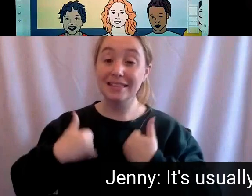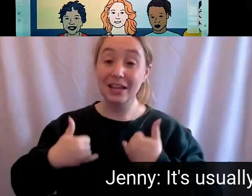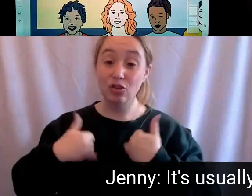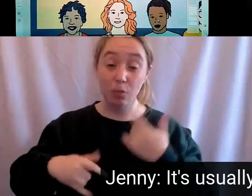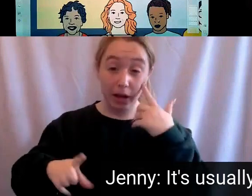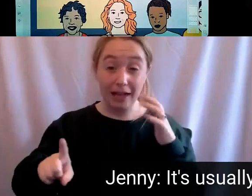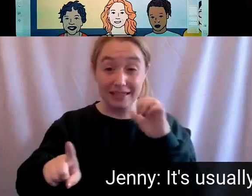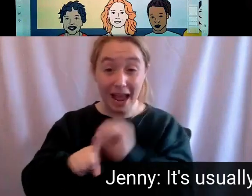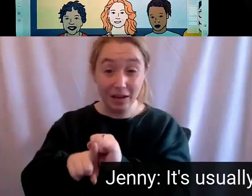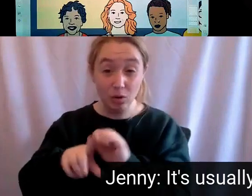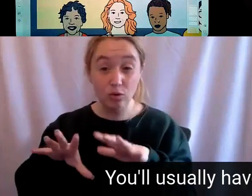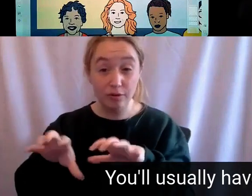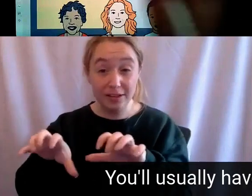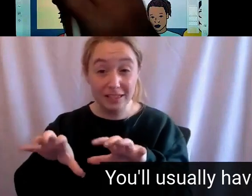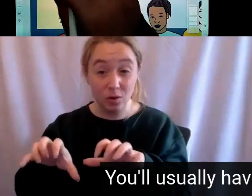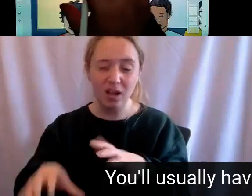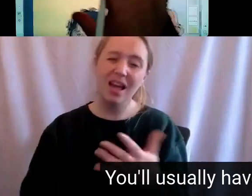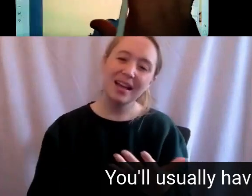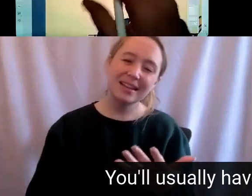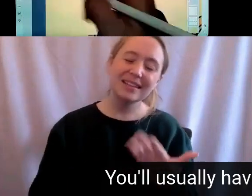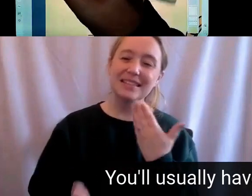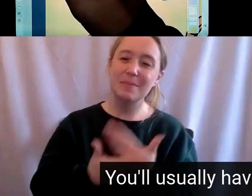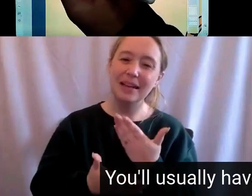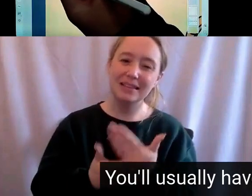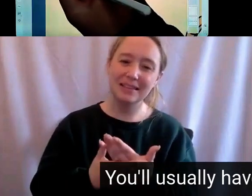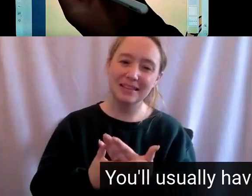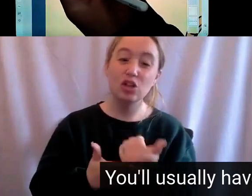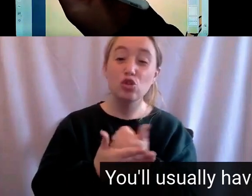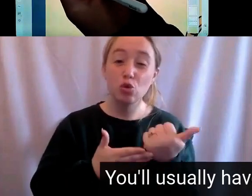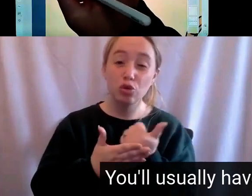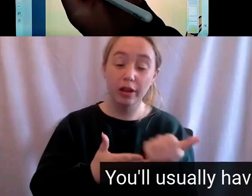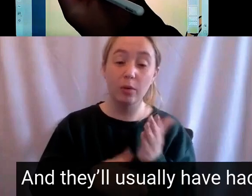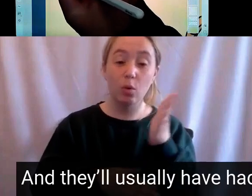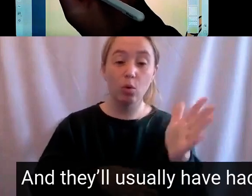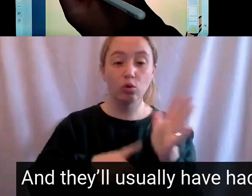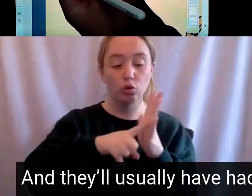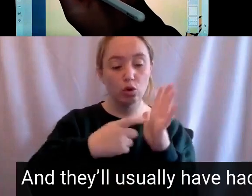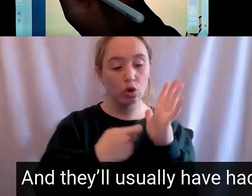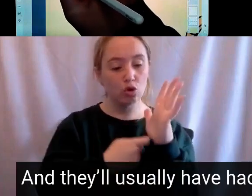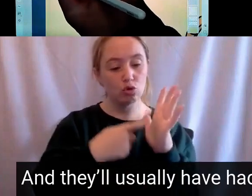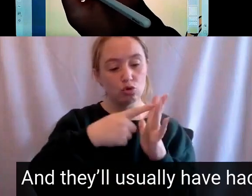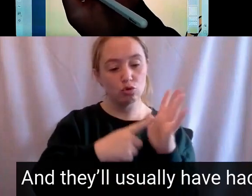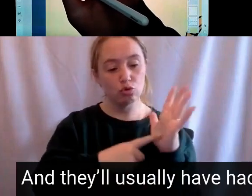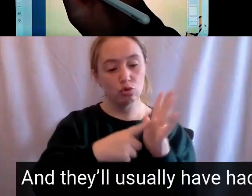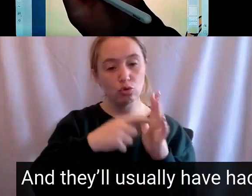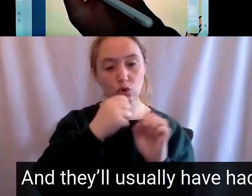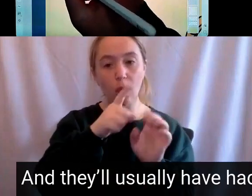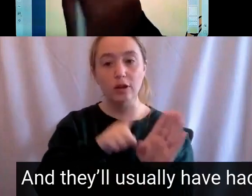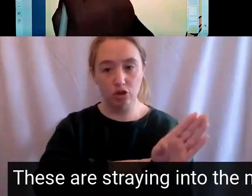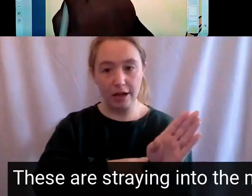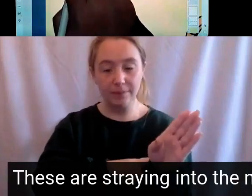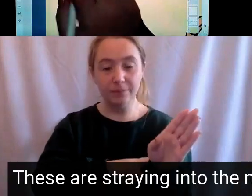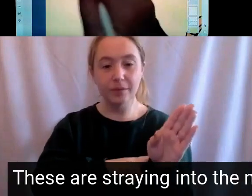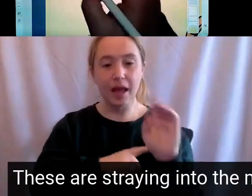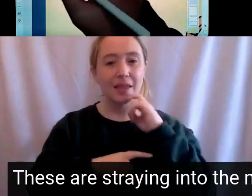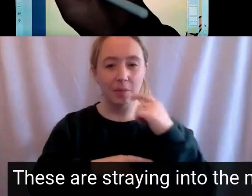a combo? It's usually a bit of a combo. You'll usually have seen urology. Right. Okay. For that one, and they'll usually have had a wee look in your bladder and